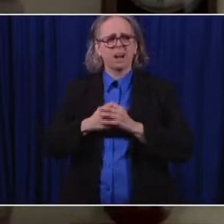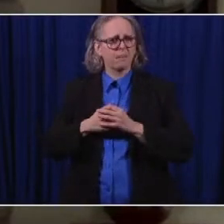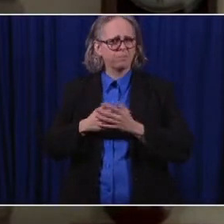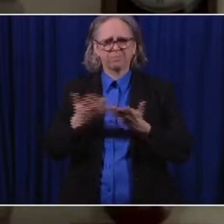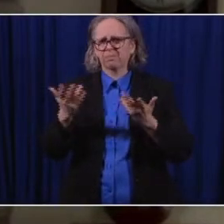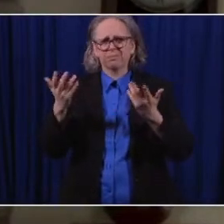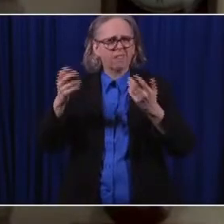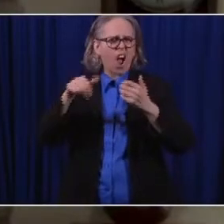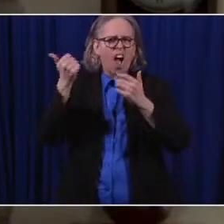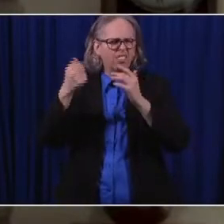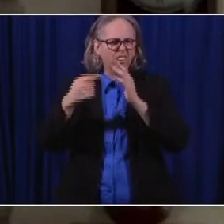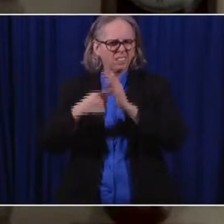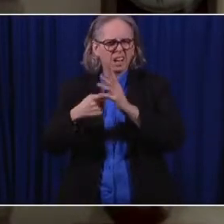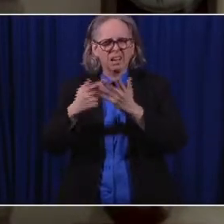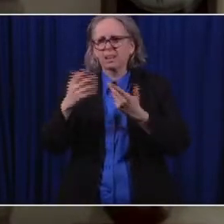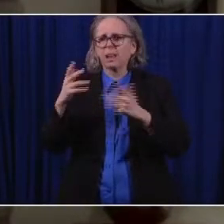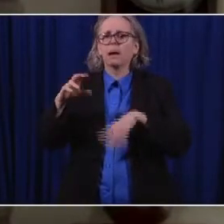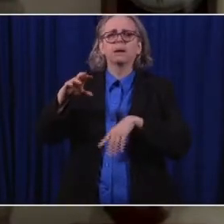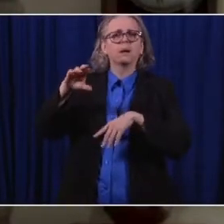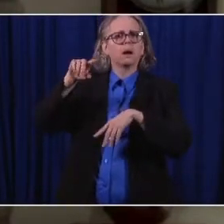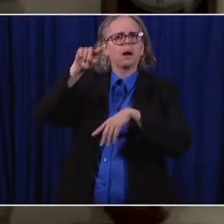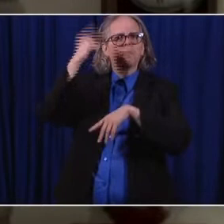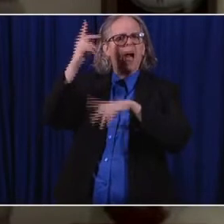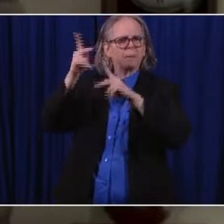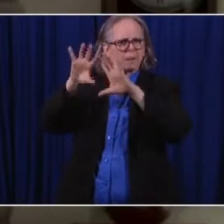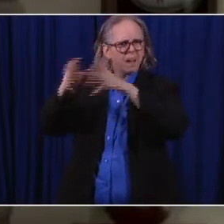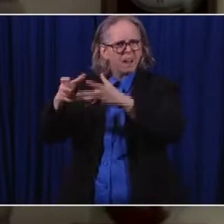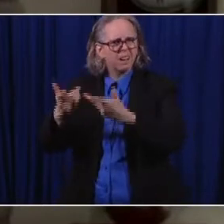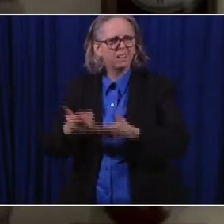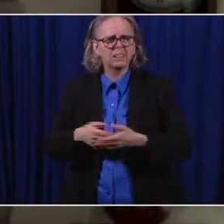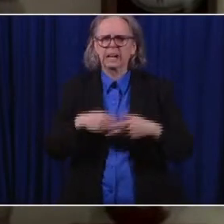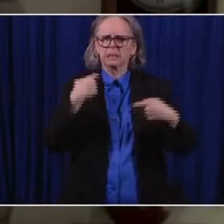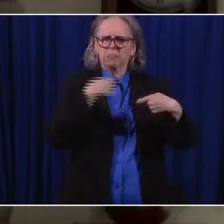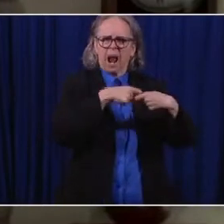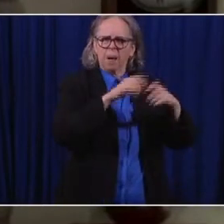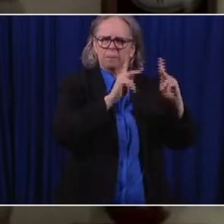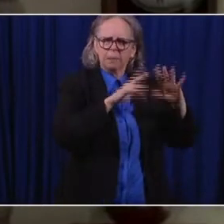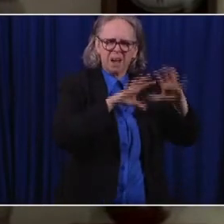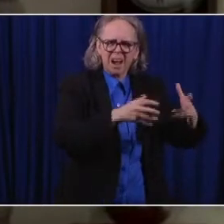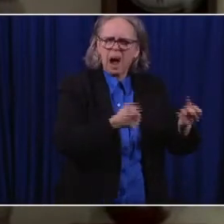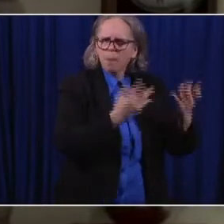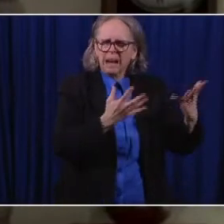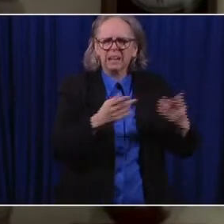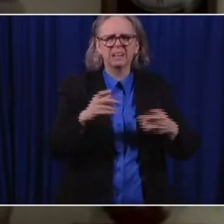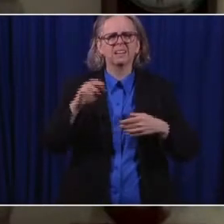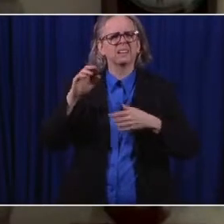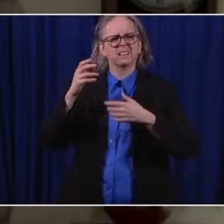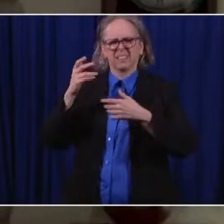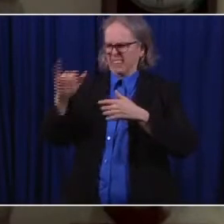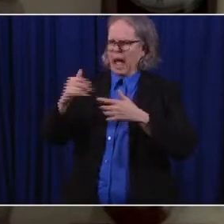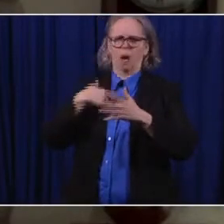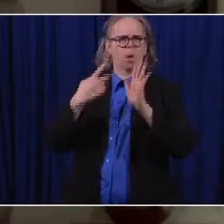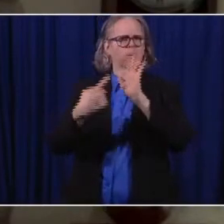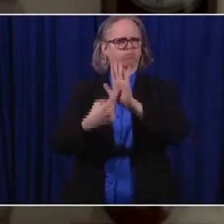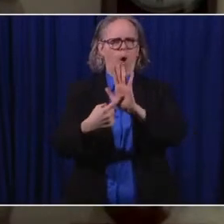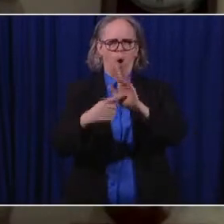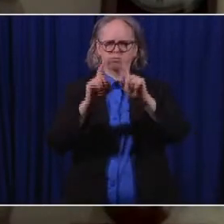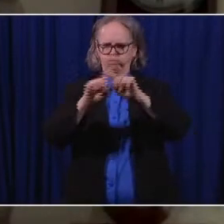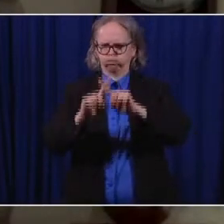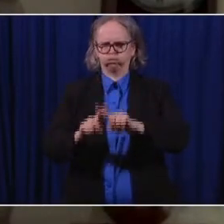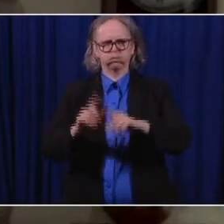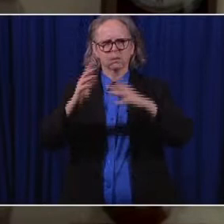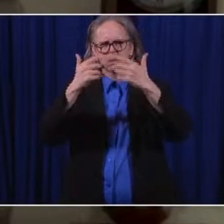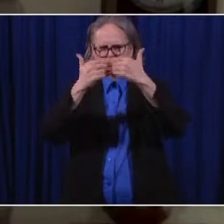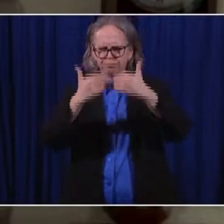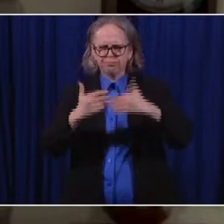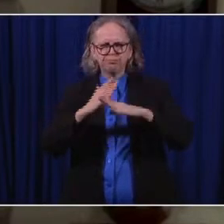population, what percentage of the Hispanic population of the state at any one time has gotten the shot. And so you'll be able to compare that.